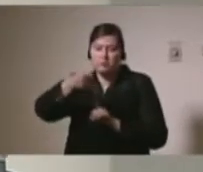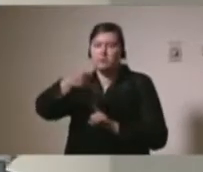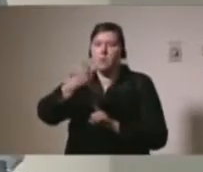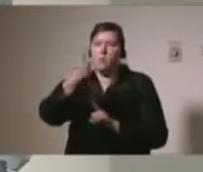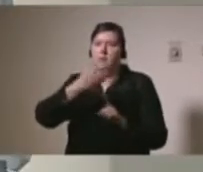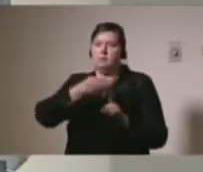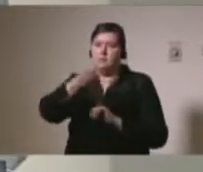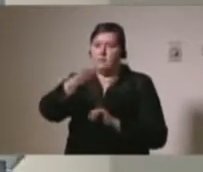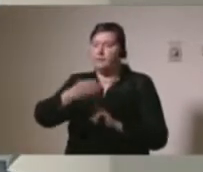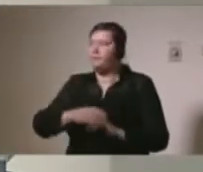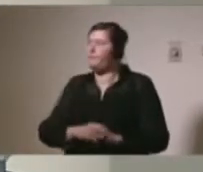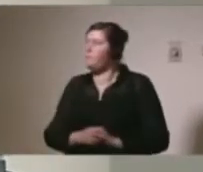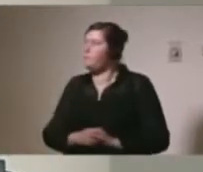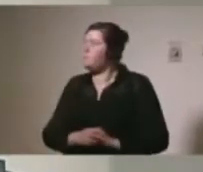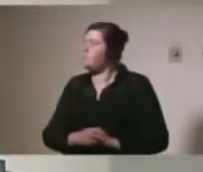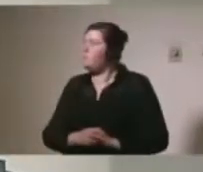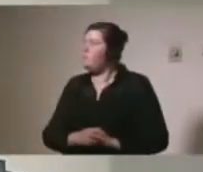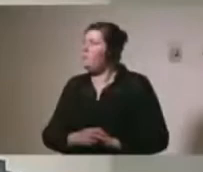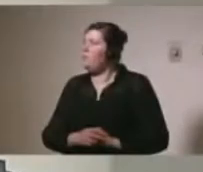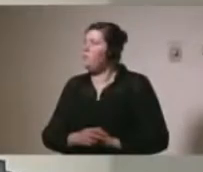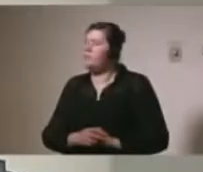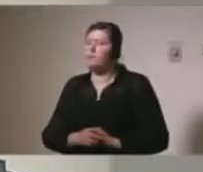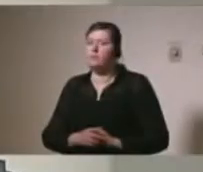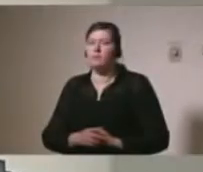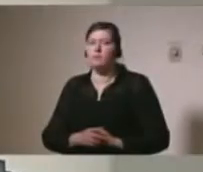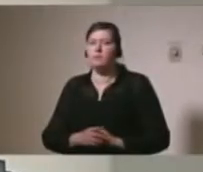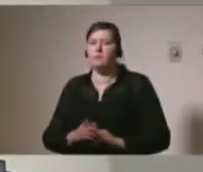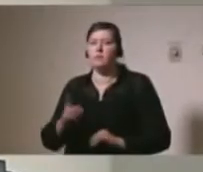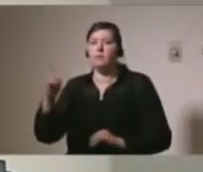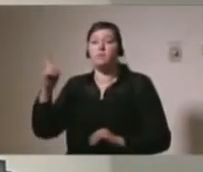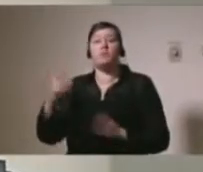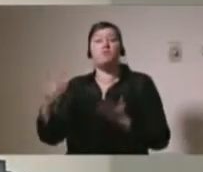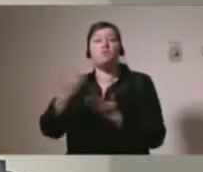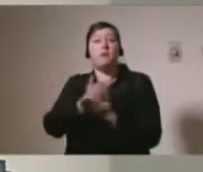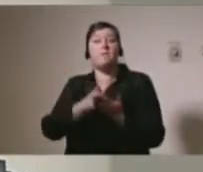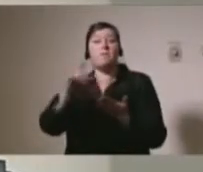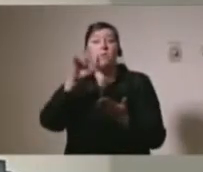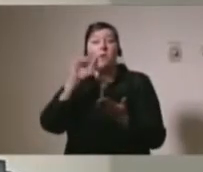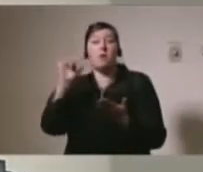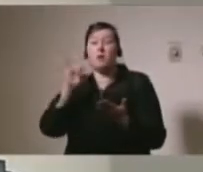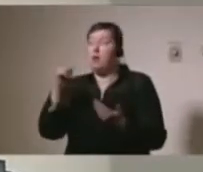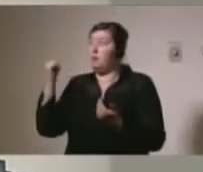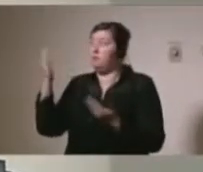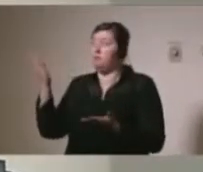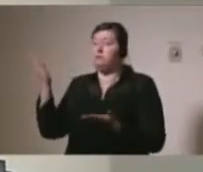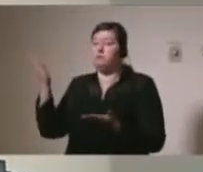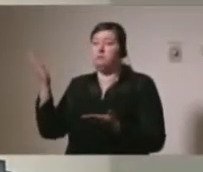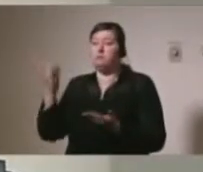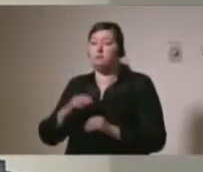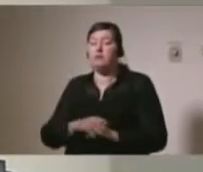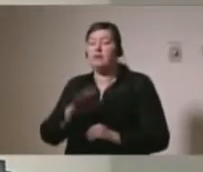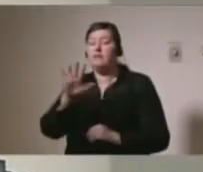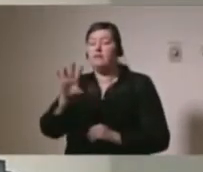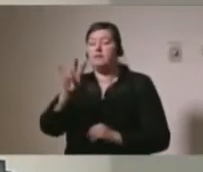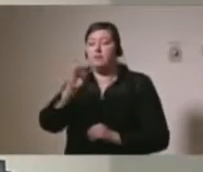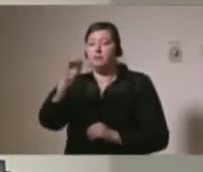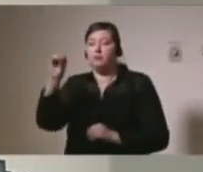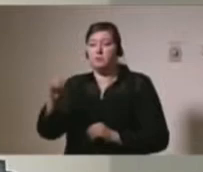And here is the makeup of the revenue of the Postal Group last year.